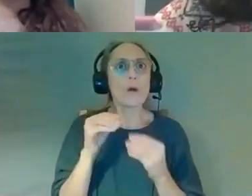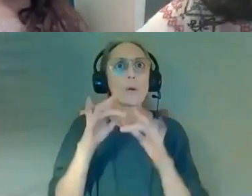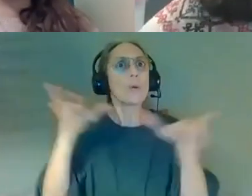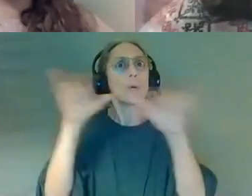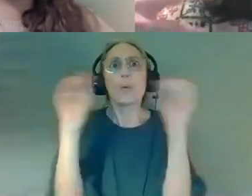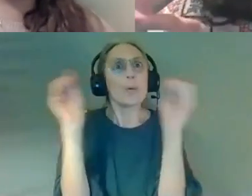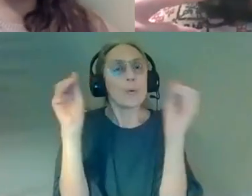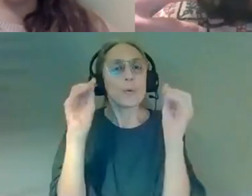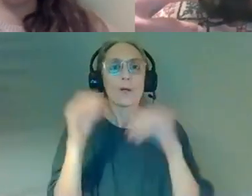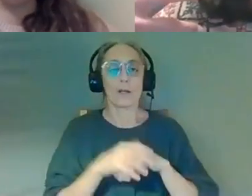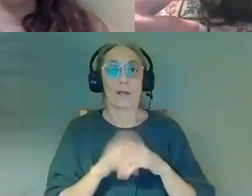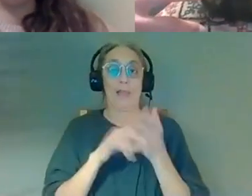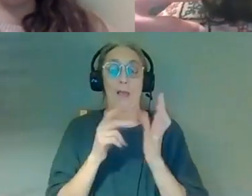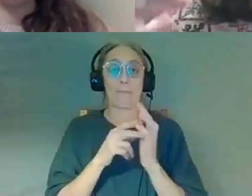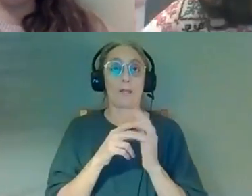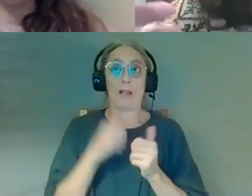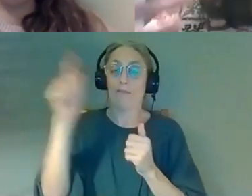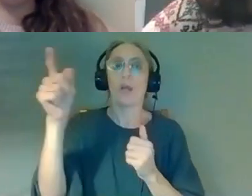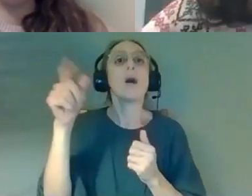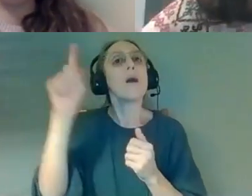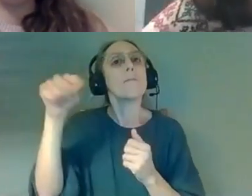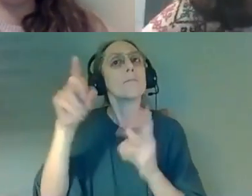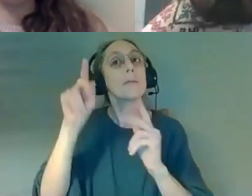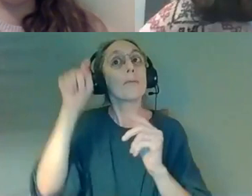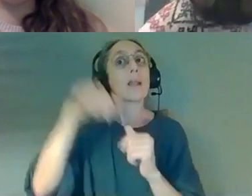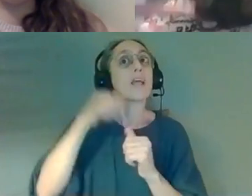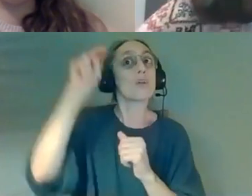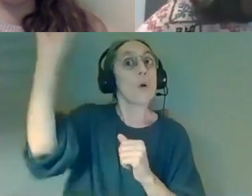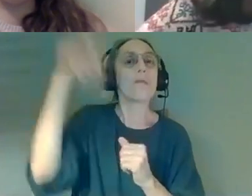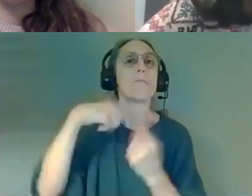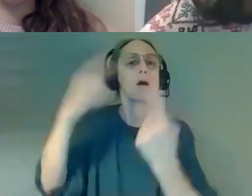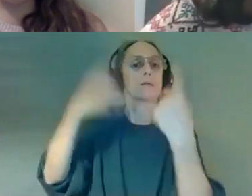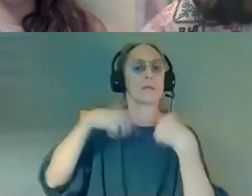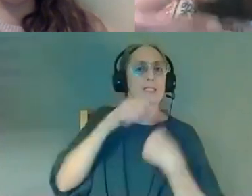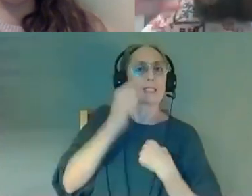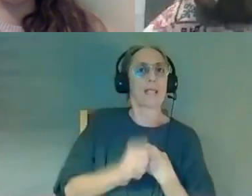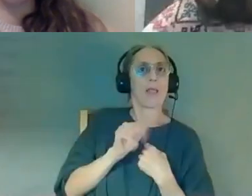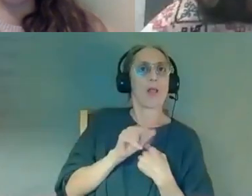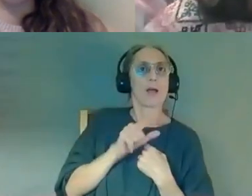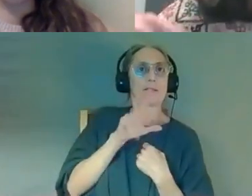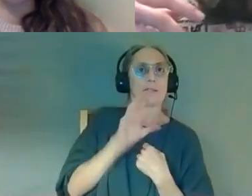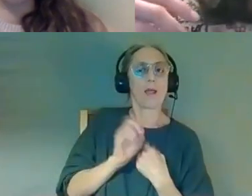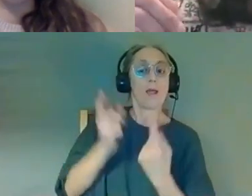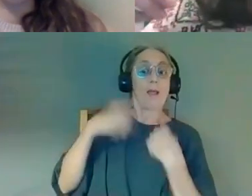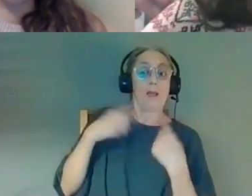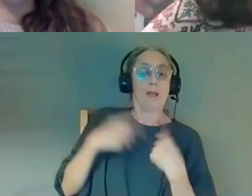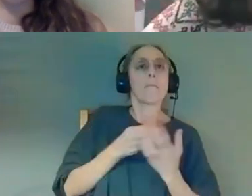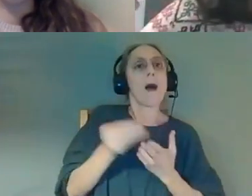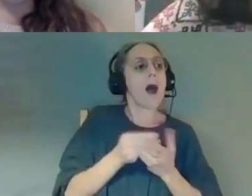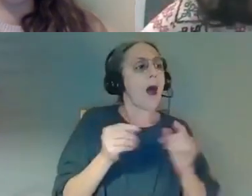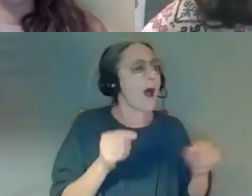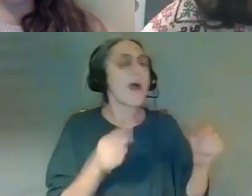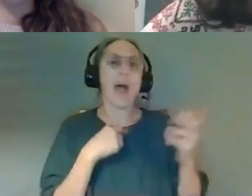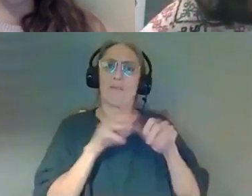people have to come to South Lawndale, right, to get groceries. A lot of people come here. We have a lot of grocery stores. And